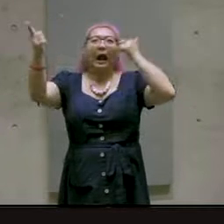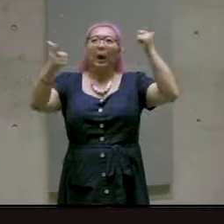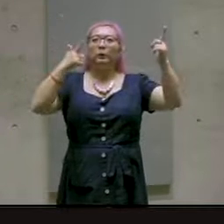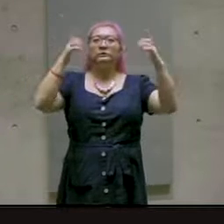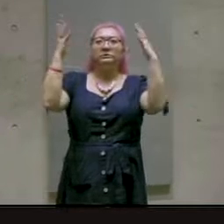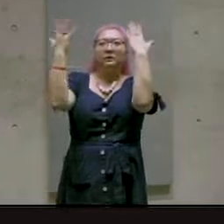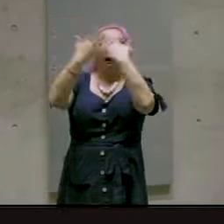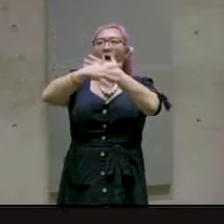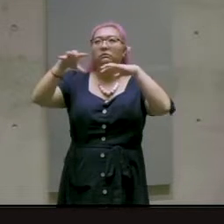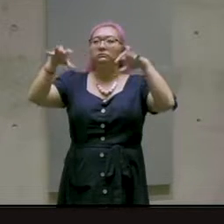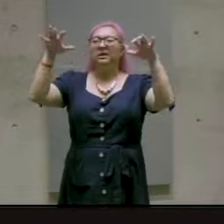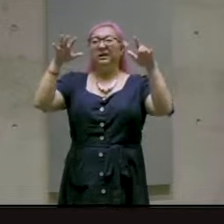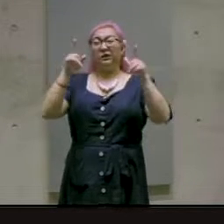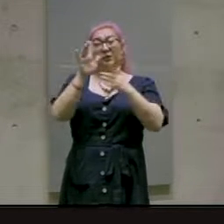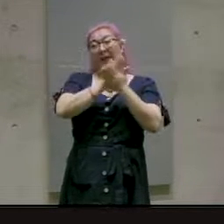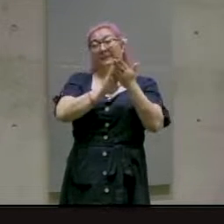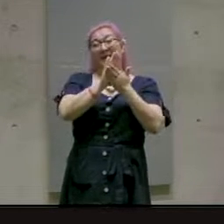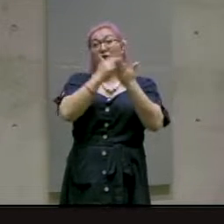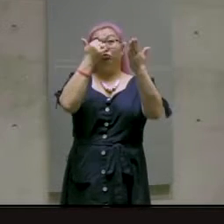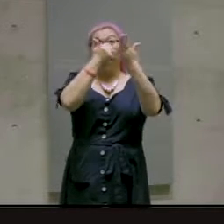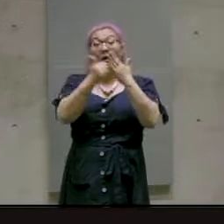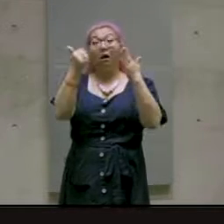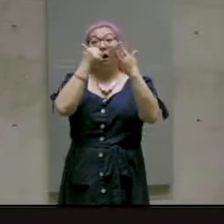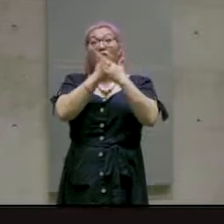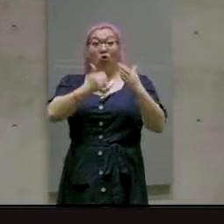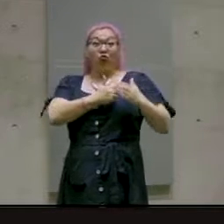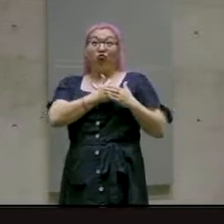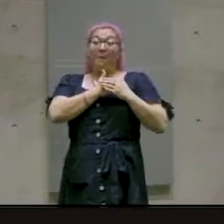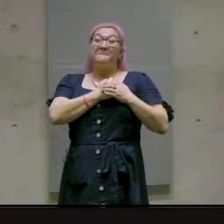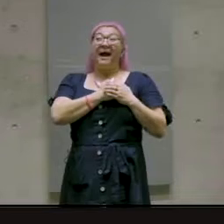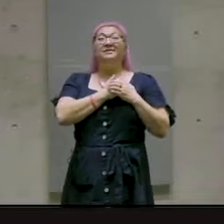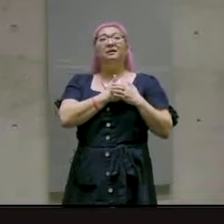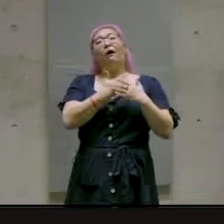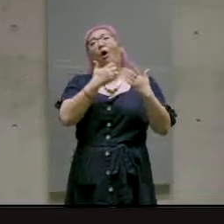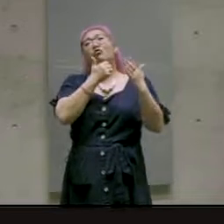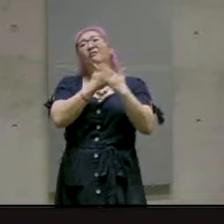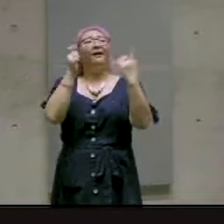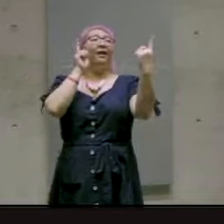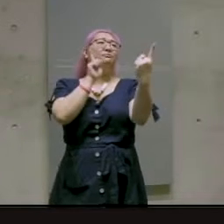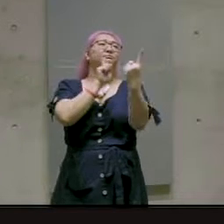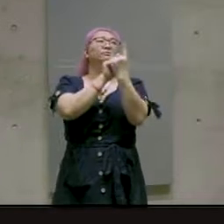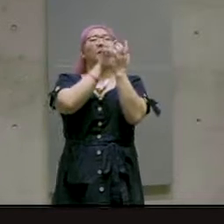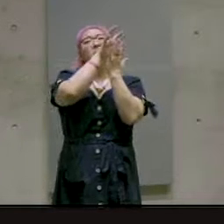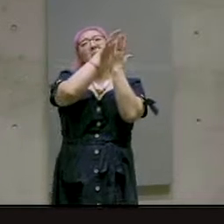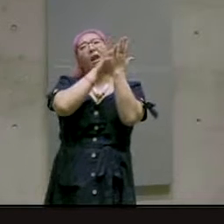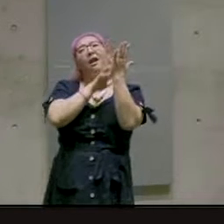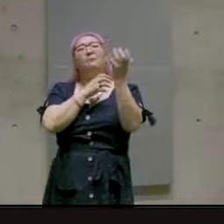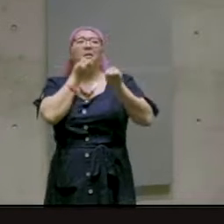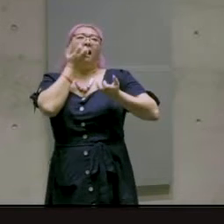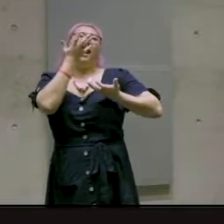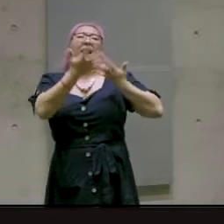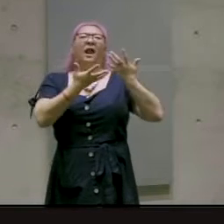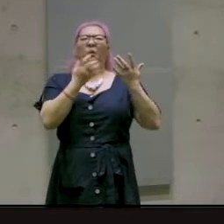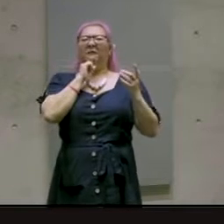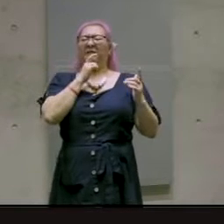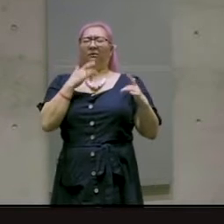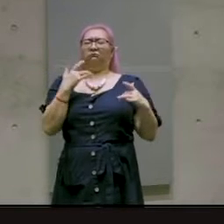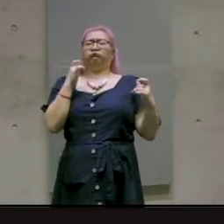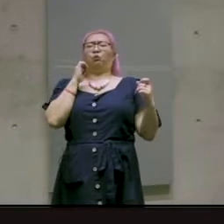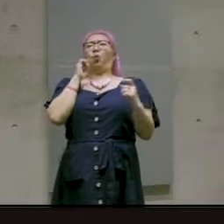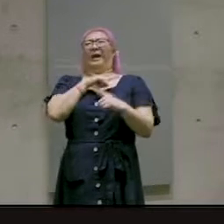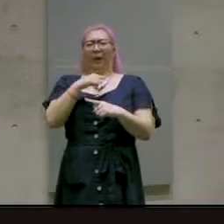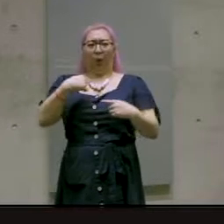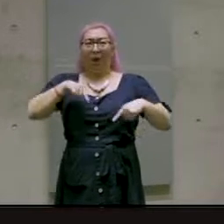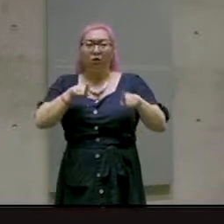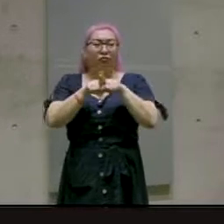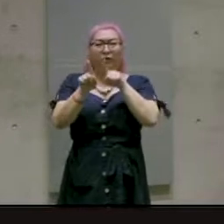recurring romantic relationship kind of intimately explored would feel jarring, and it would unbalance kind of the narrative elements of the game.